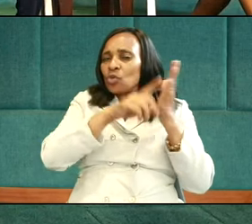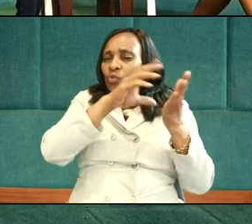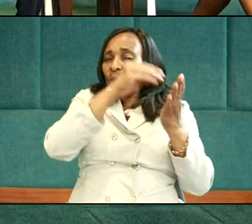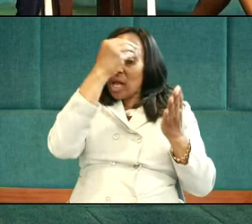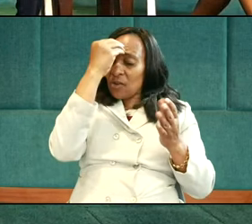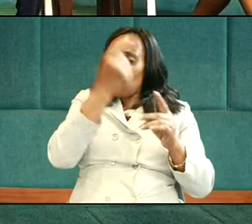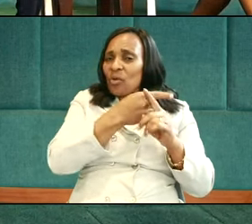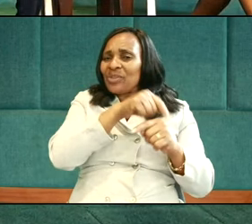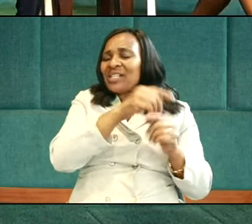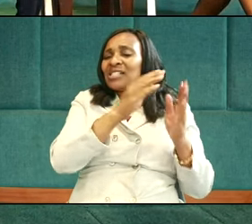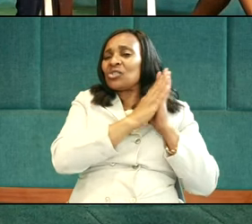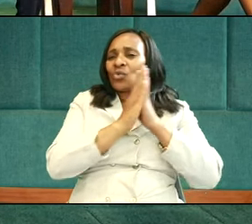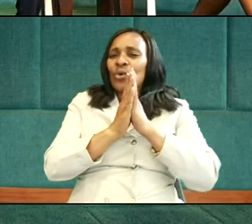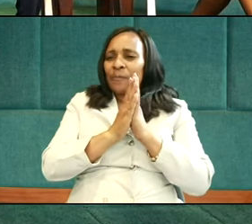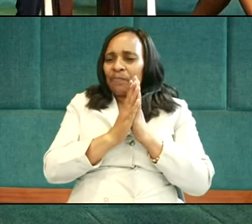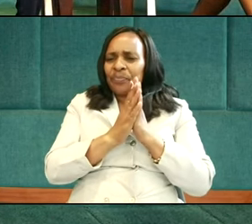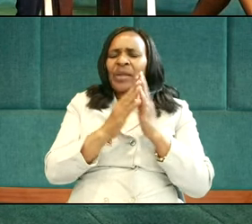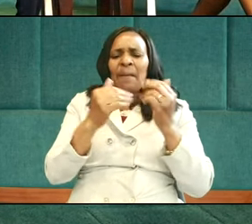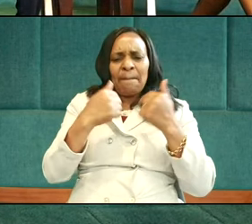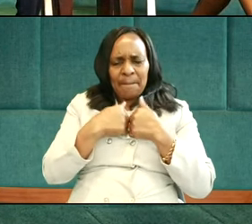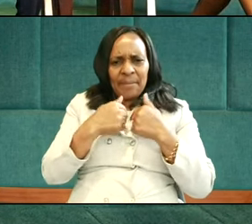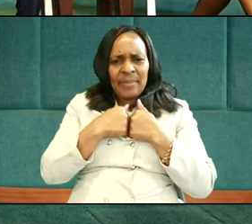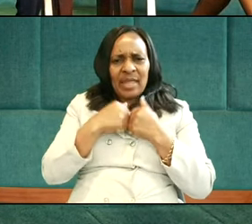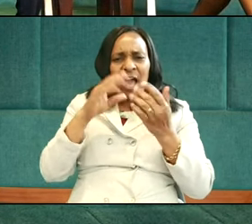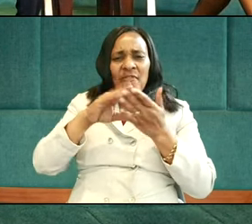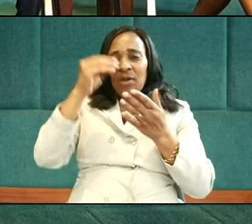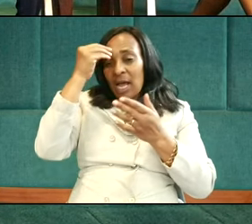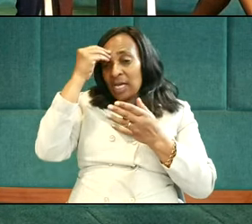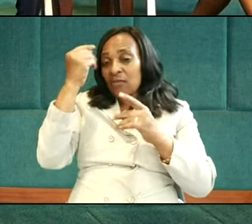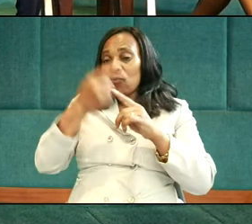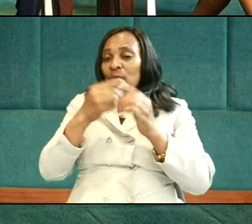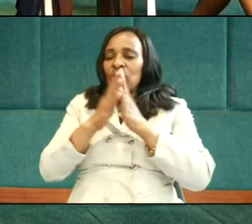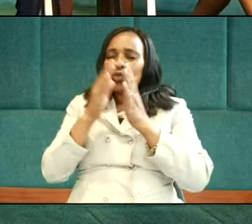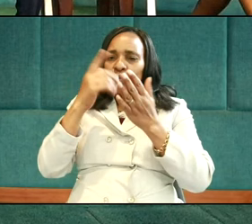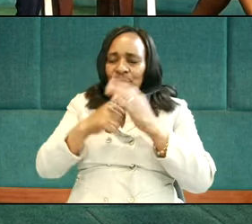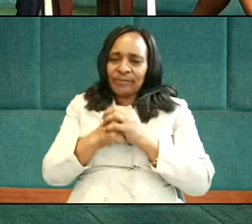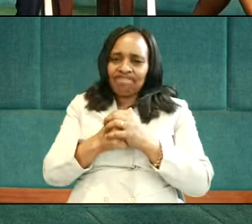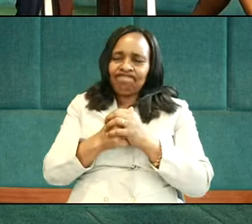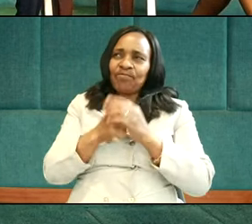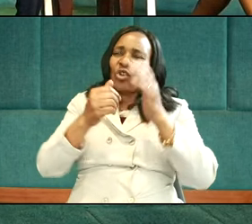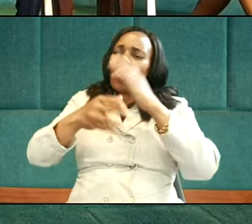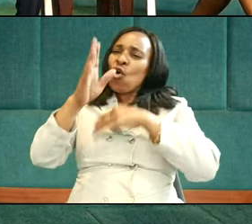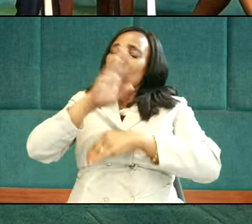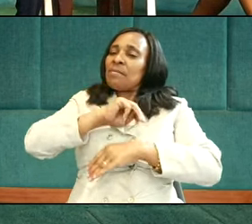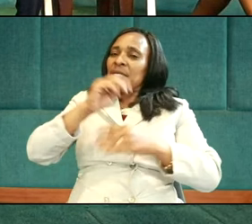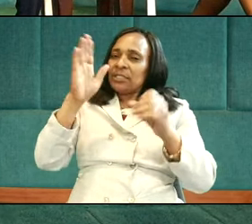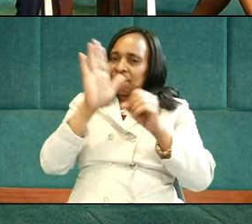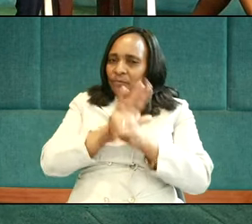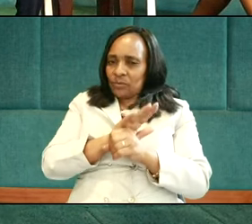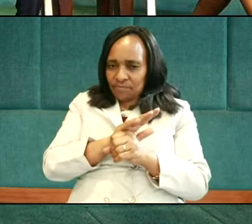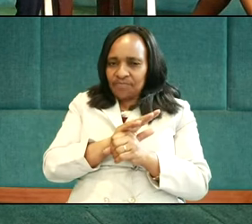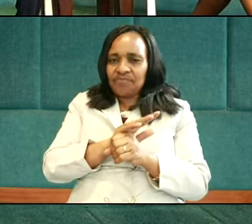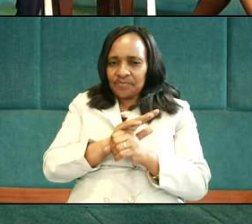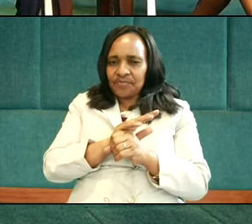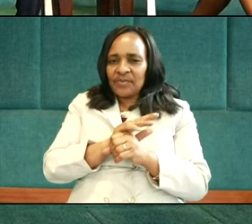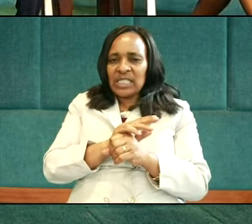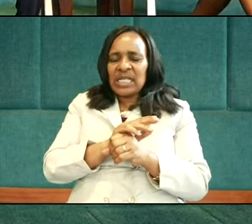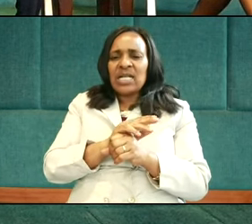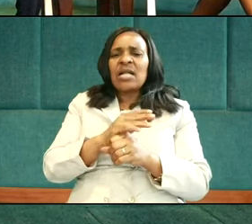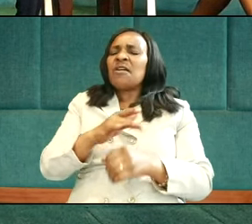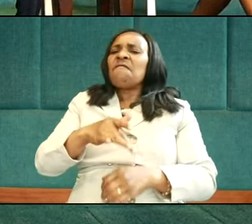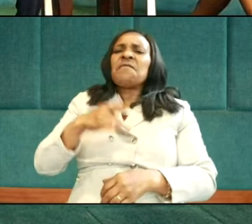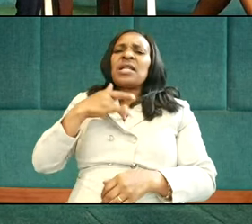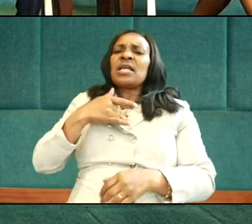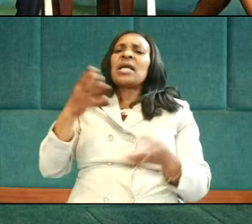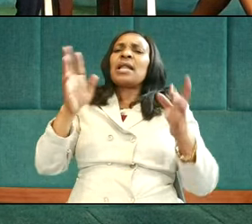the story. Okay, the lesson I've learned from the story is that God is merciful and he's willing to forgive those who